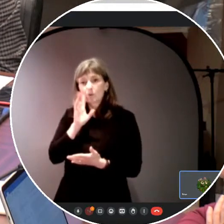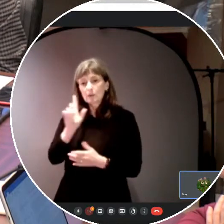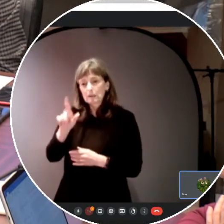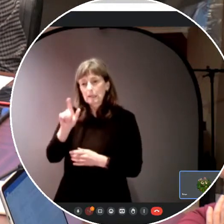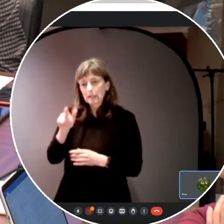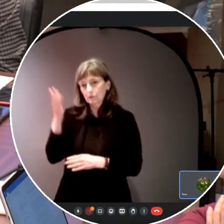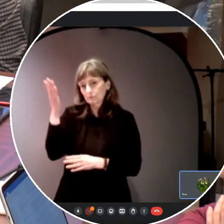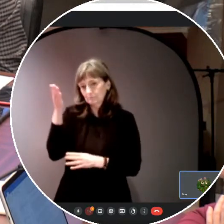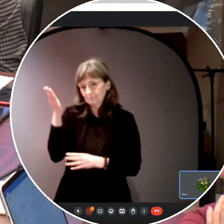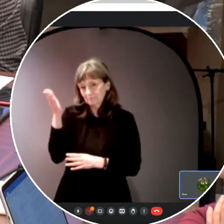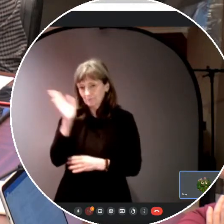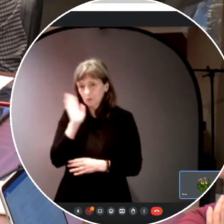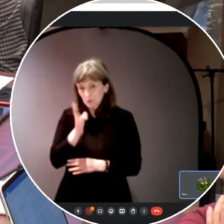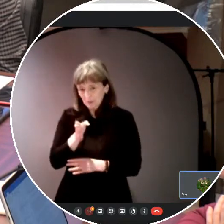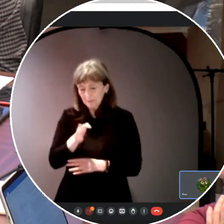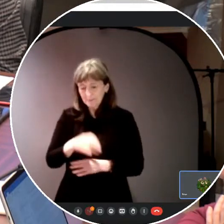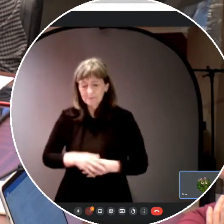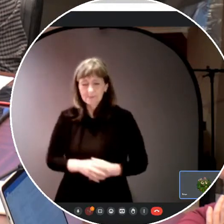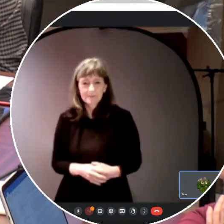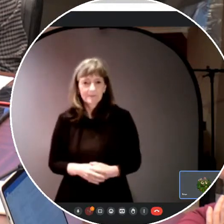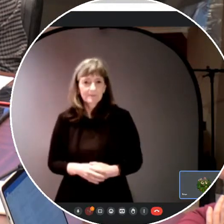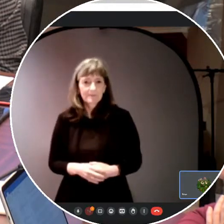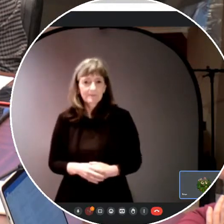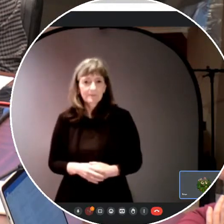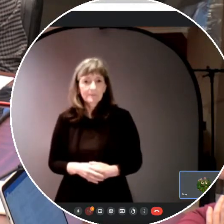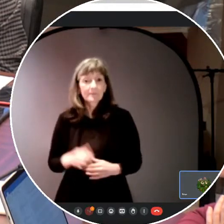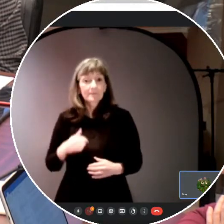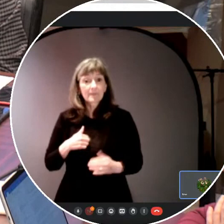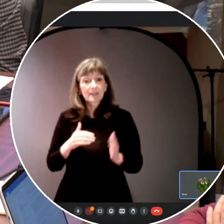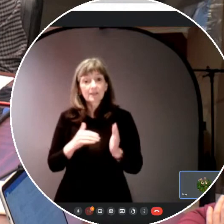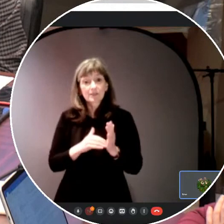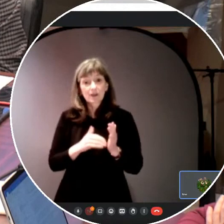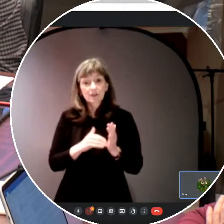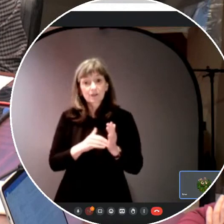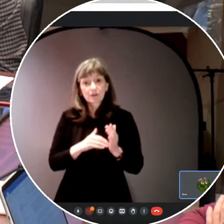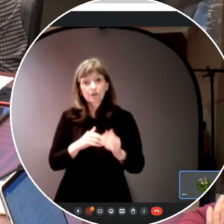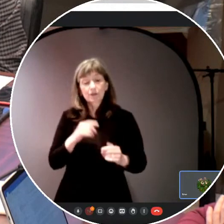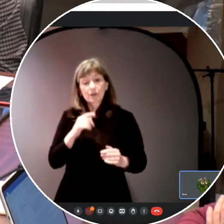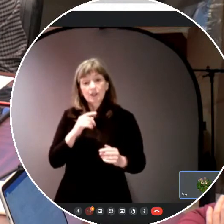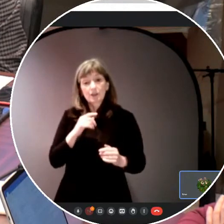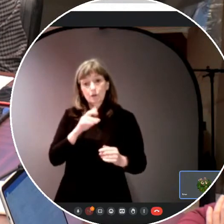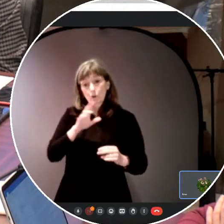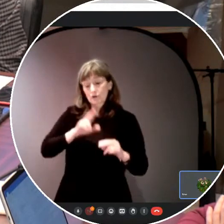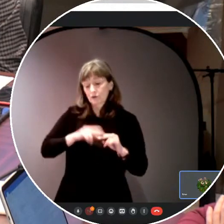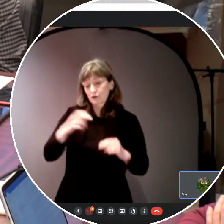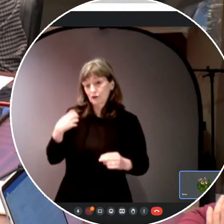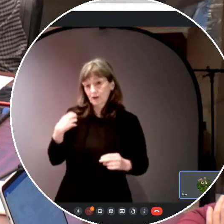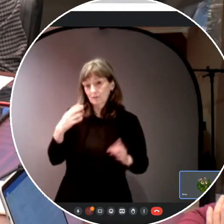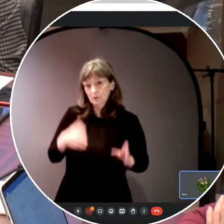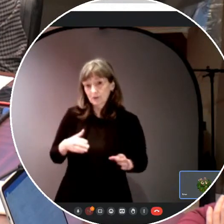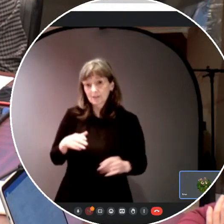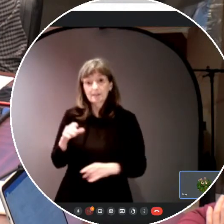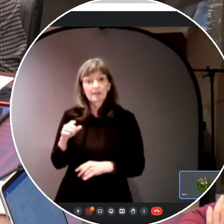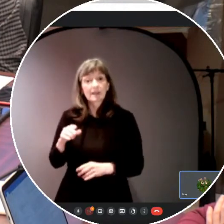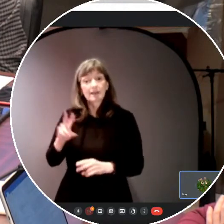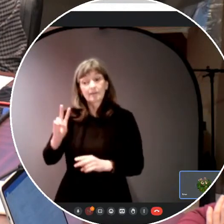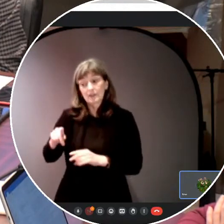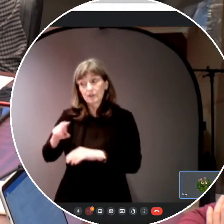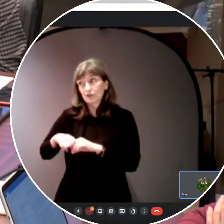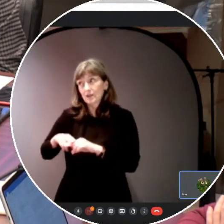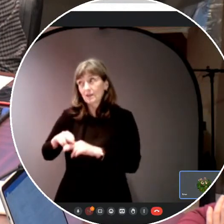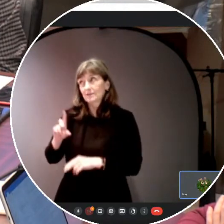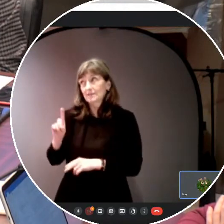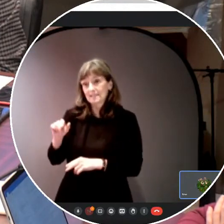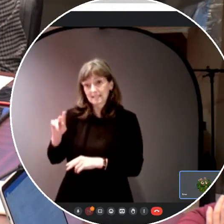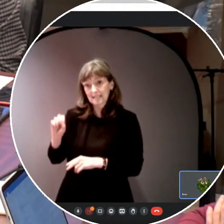little bit later in our meeting. I'm Dr. Greg O'Leary, I'm your chair. We've got Dennis Mahoney is our vice chair here today. We'll